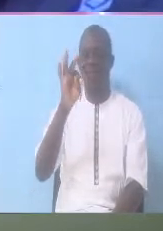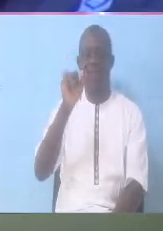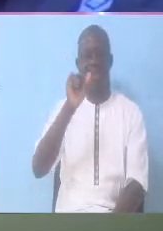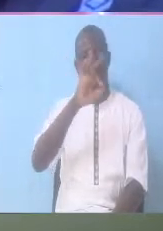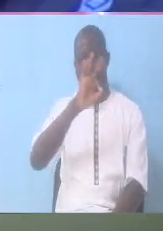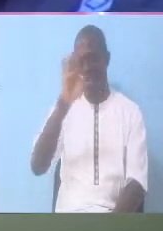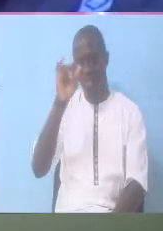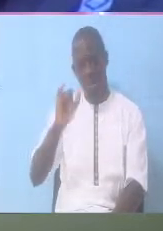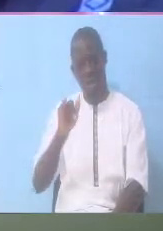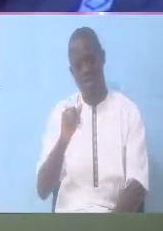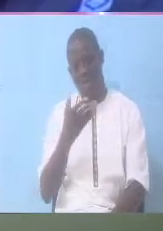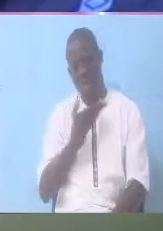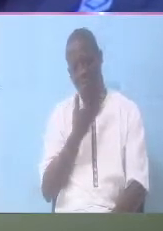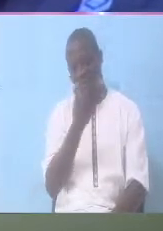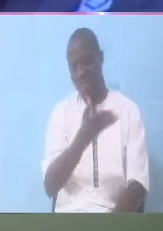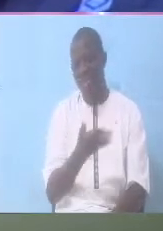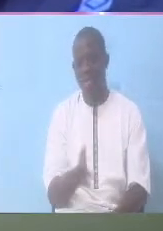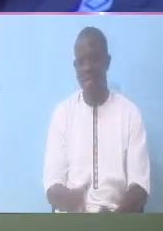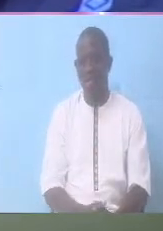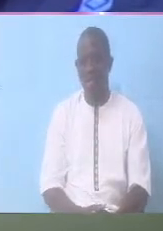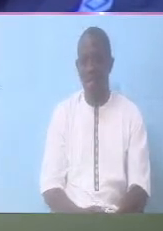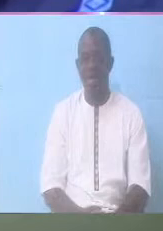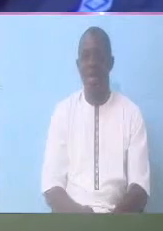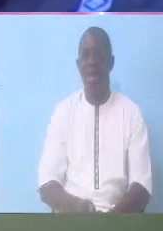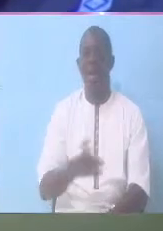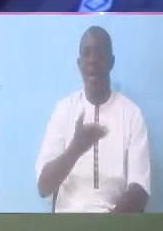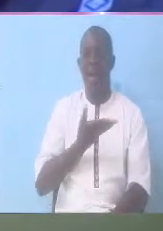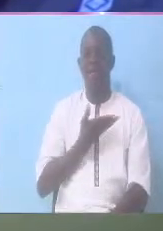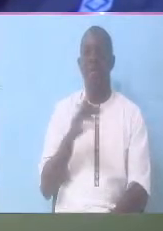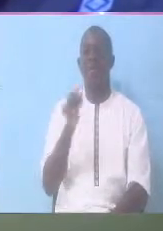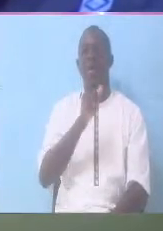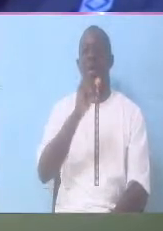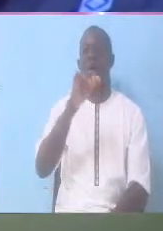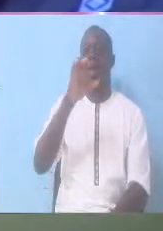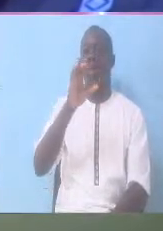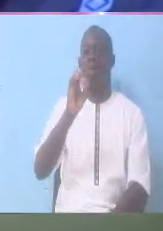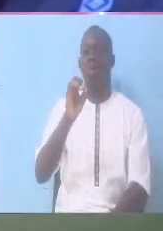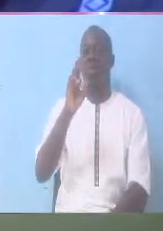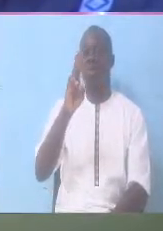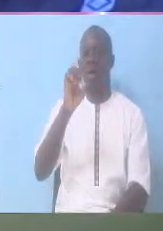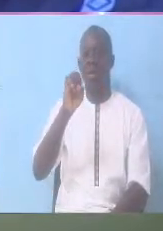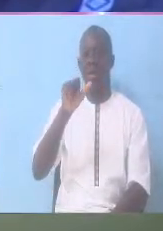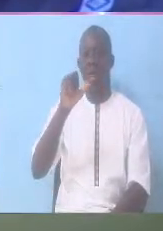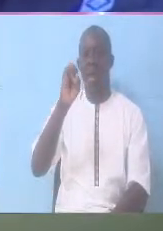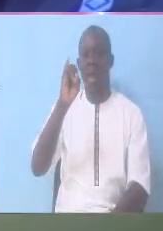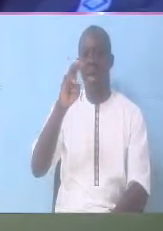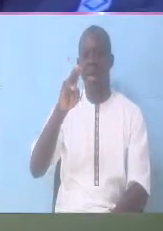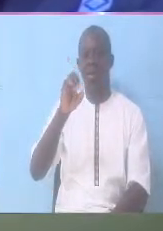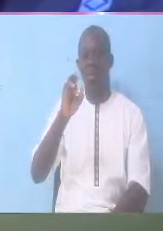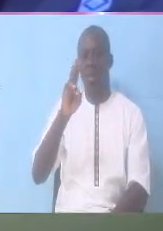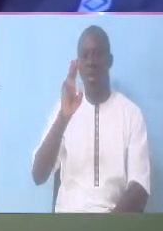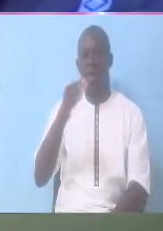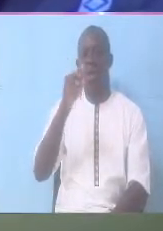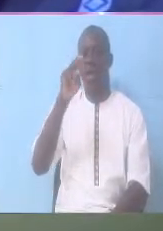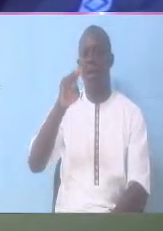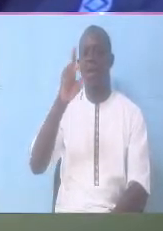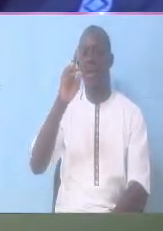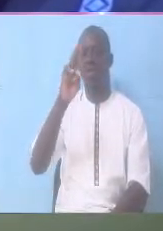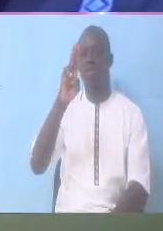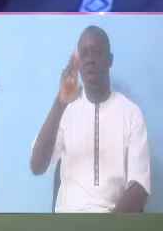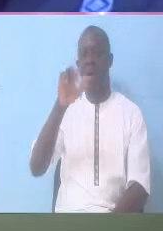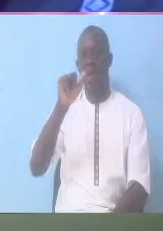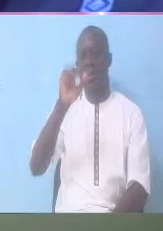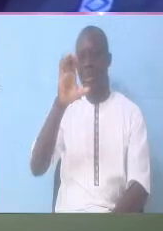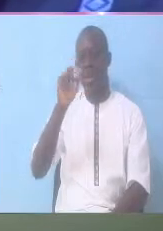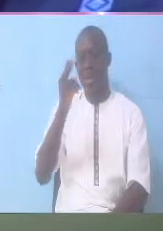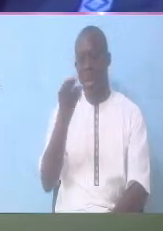Lieutenant Colonel Hussein Nur Cham. Lieutenant Colonel Hussein Nur Cham. Major Khalifa